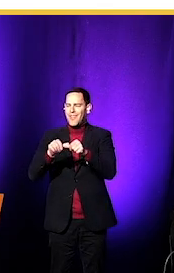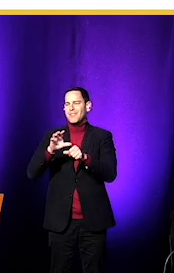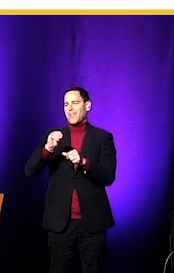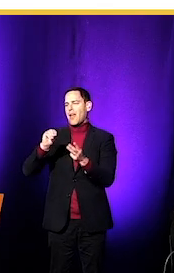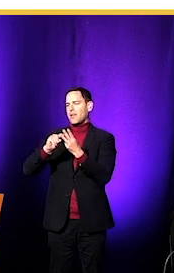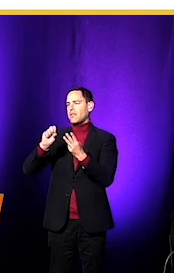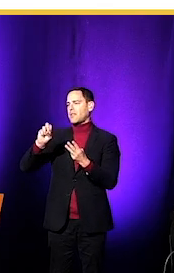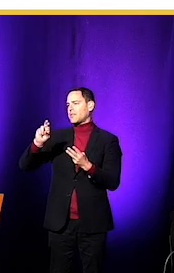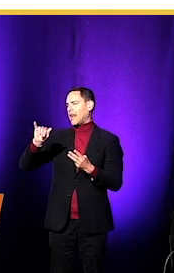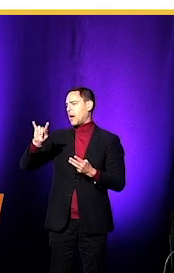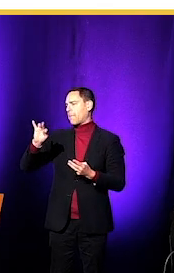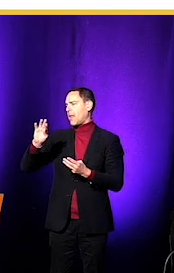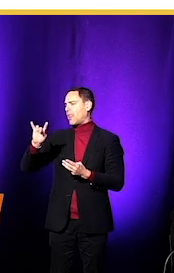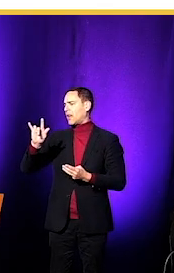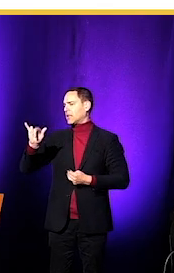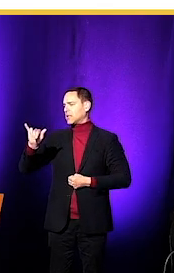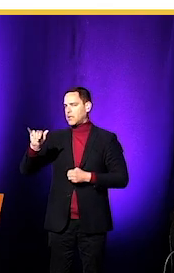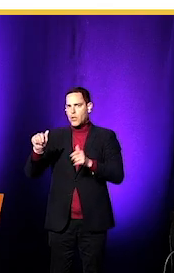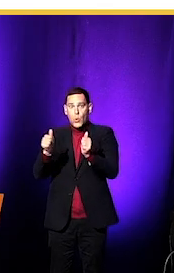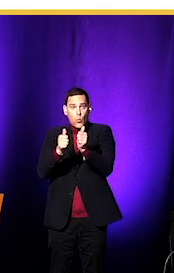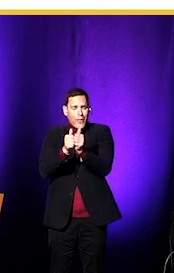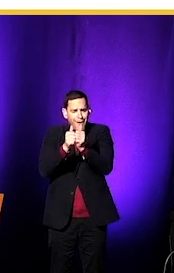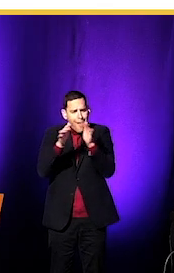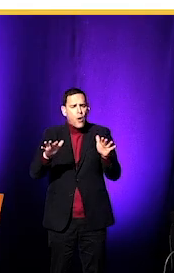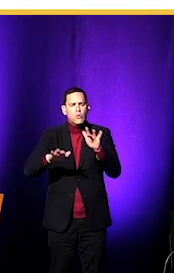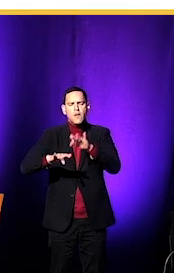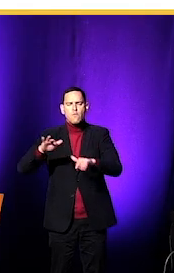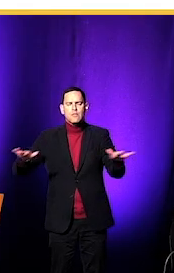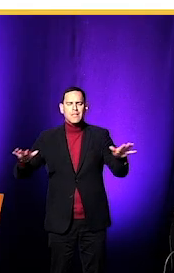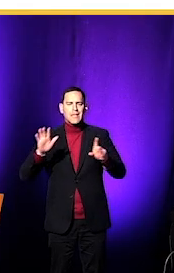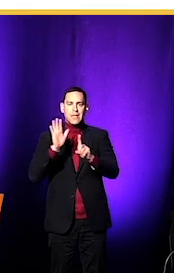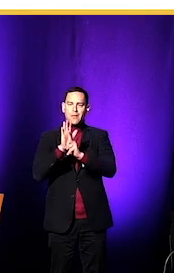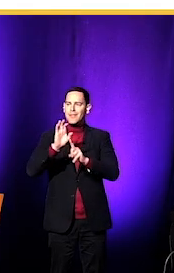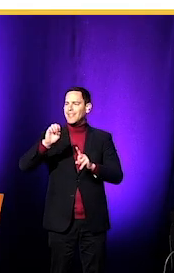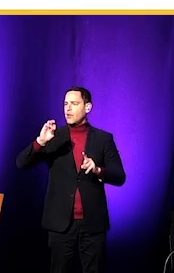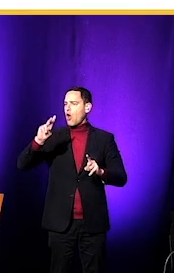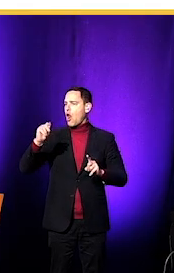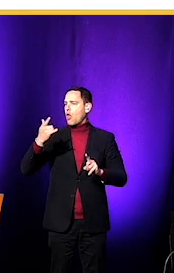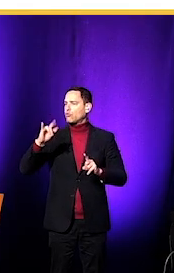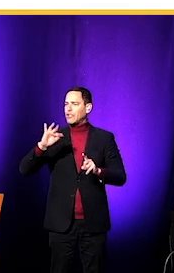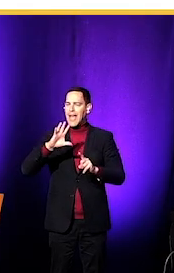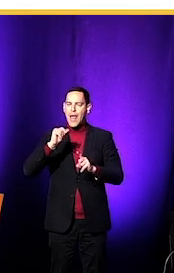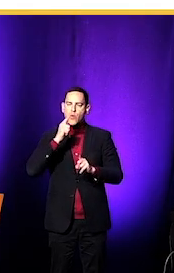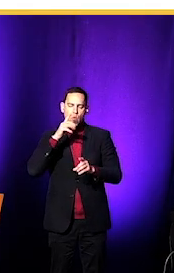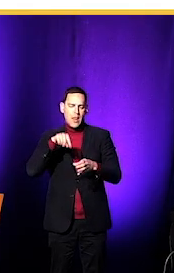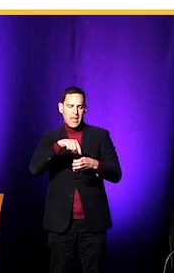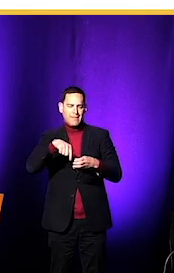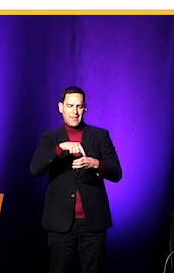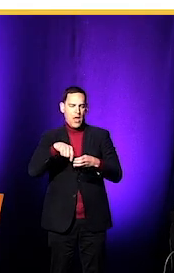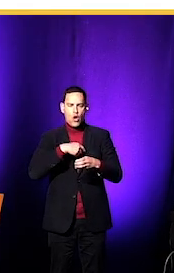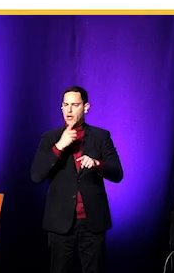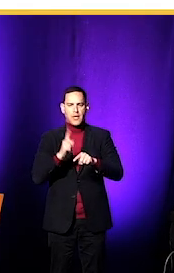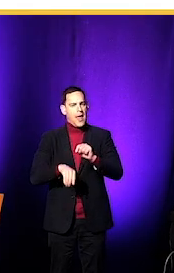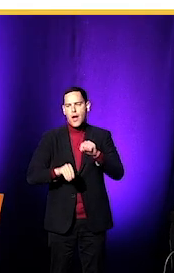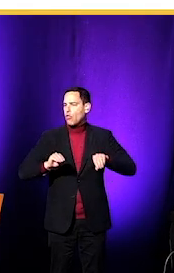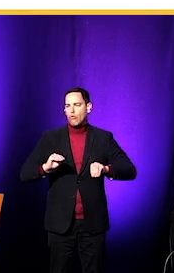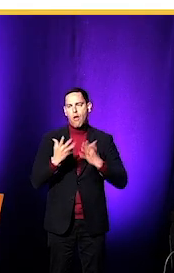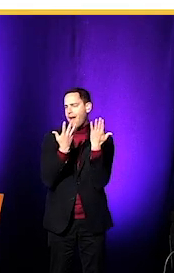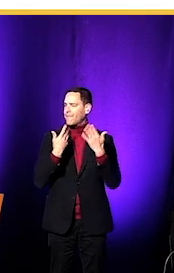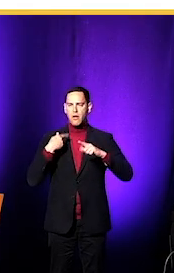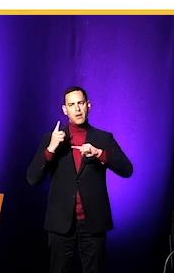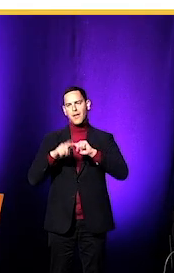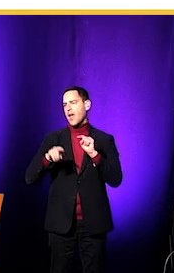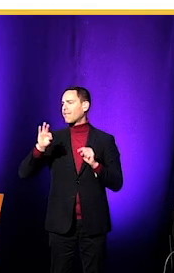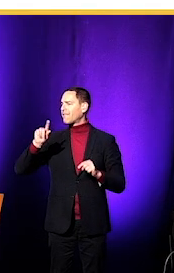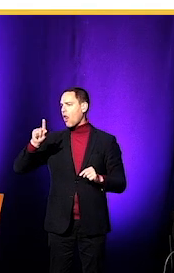Without diversity, the ecology and its inhabitants will not thrive or flourish. Resilience is put